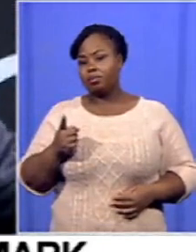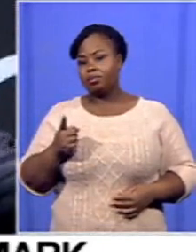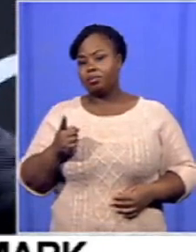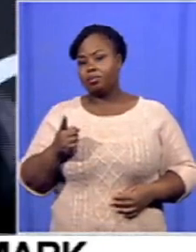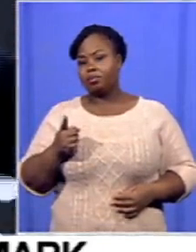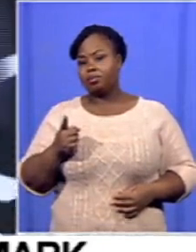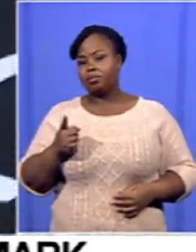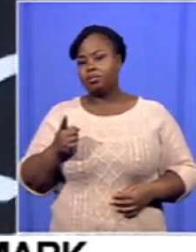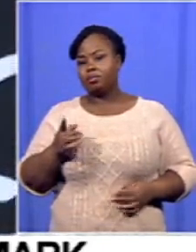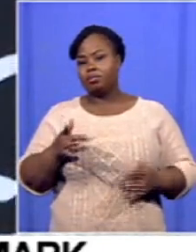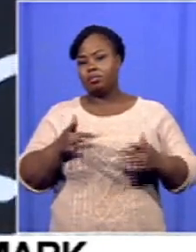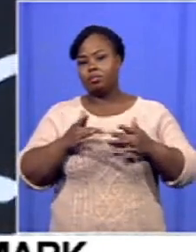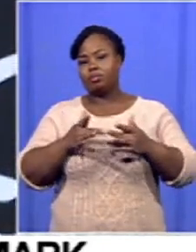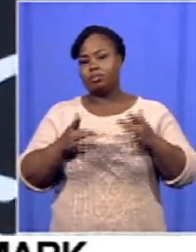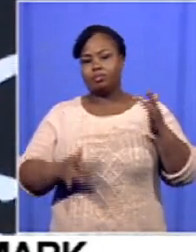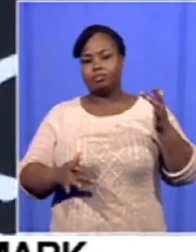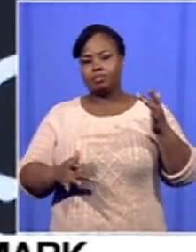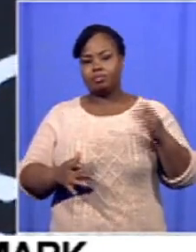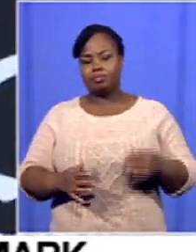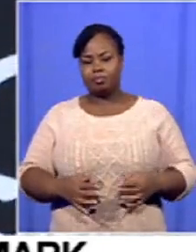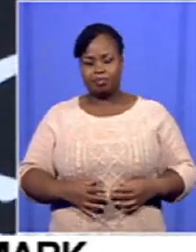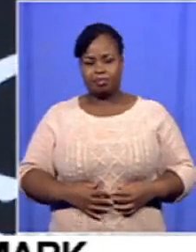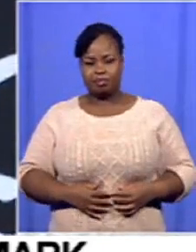time in government,